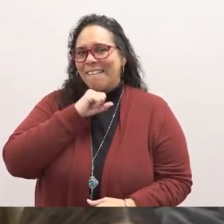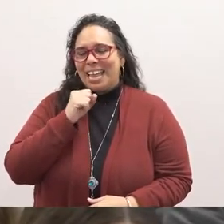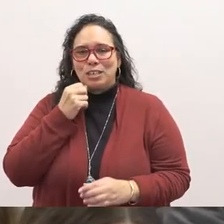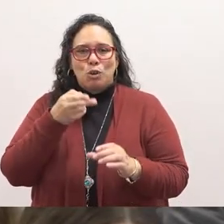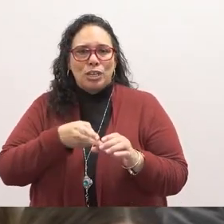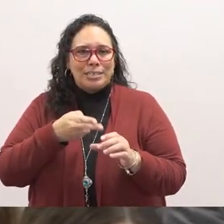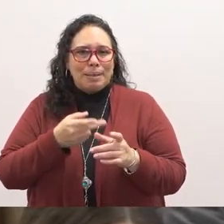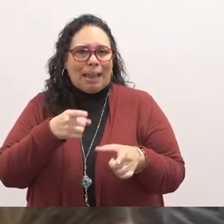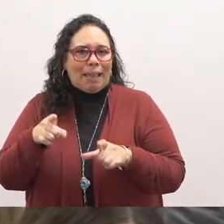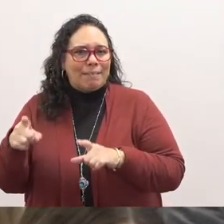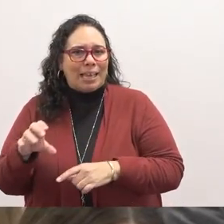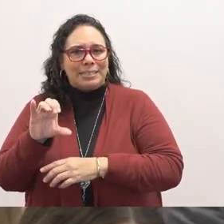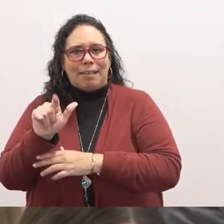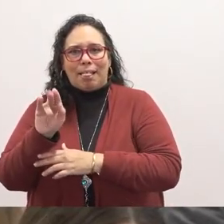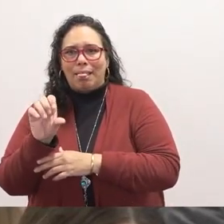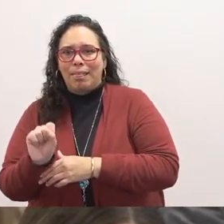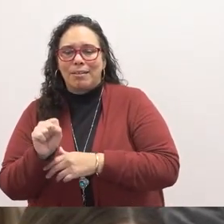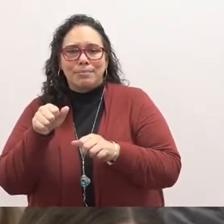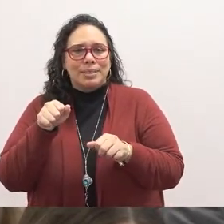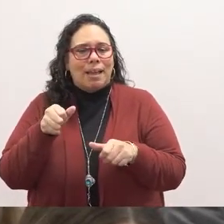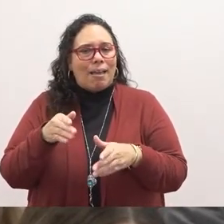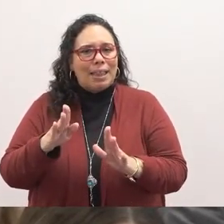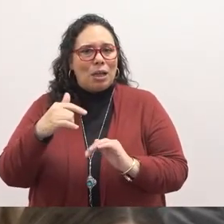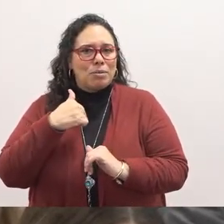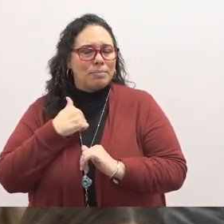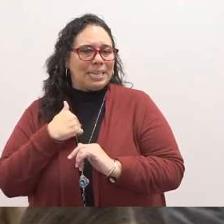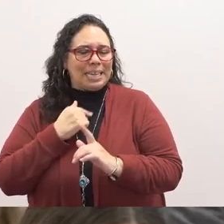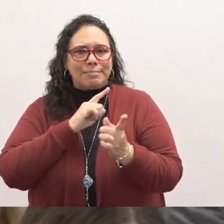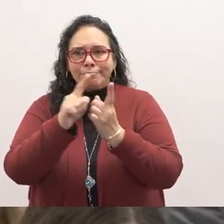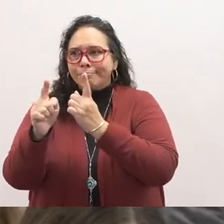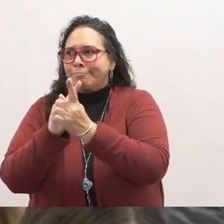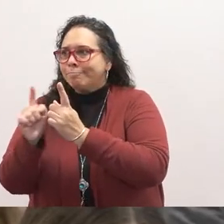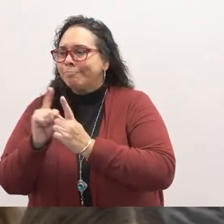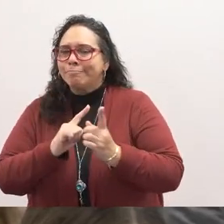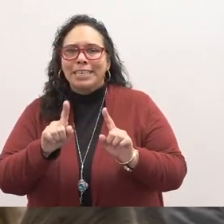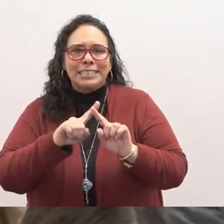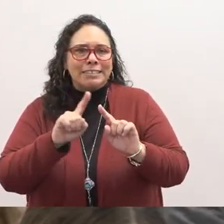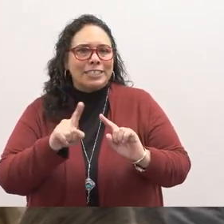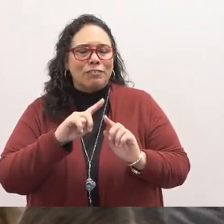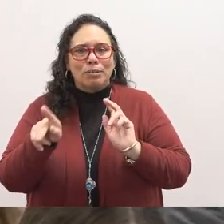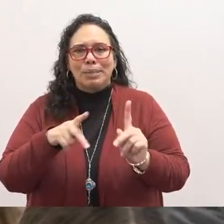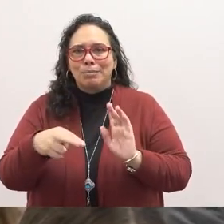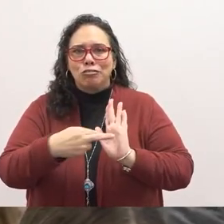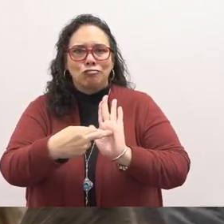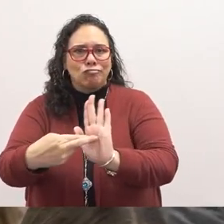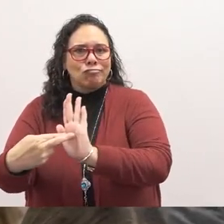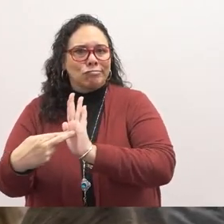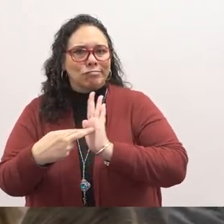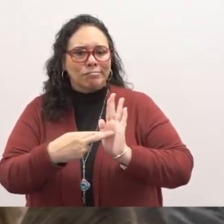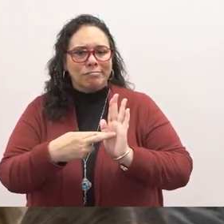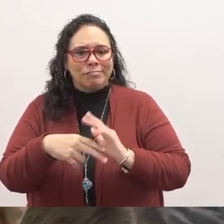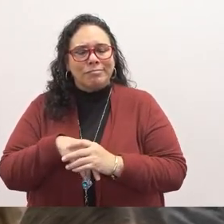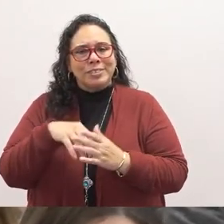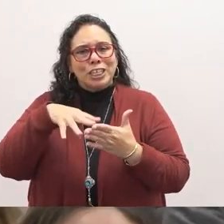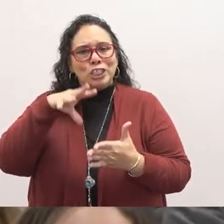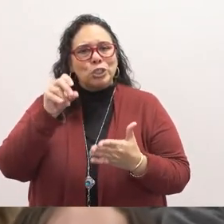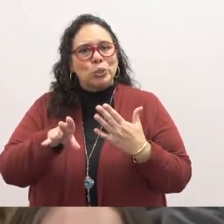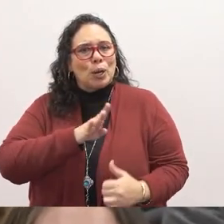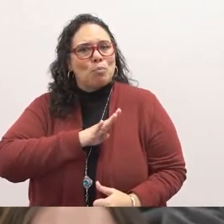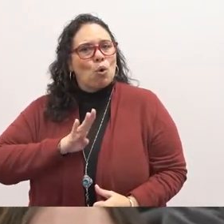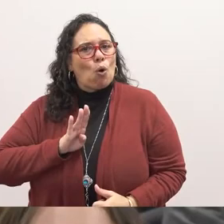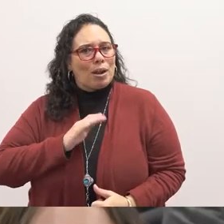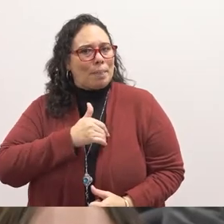in events and clubs that have allowed me to meet so many different types of people and represent them. As a student board member, I would